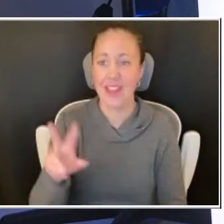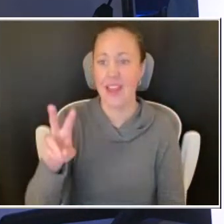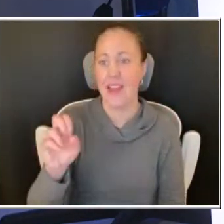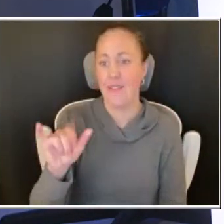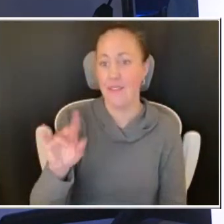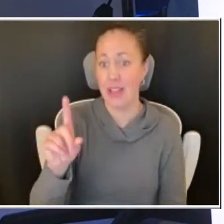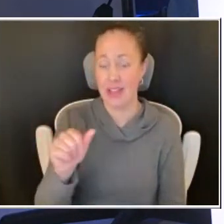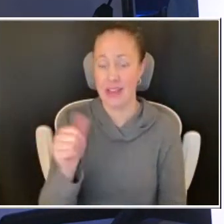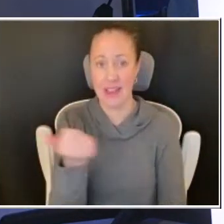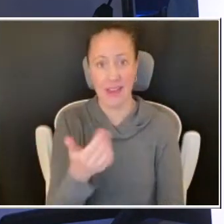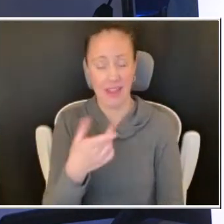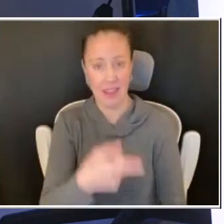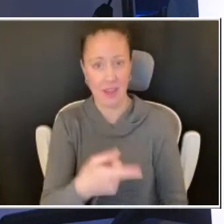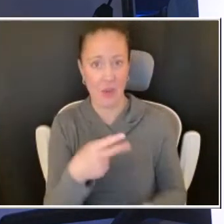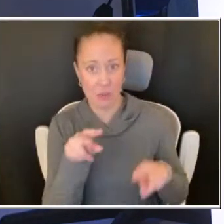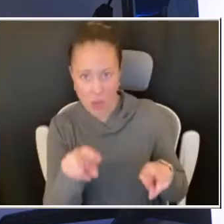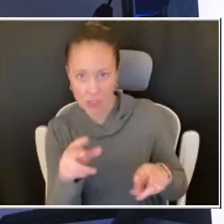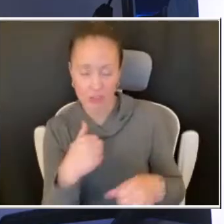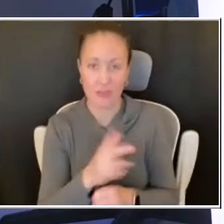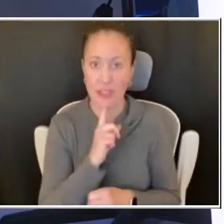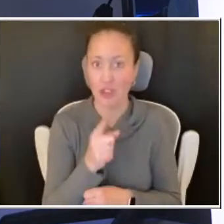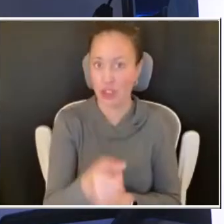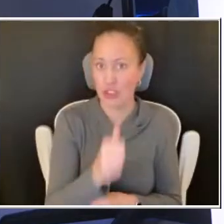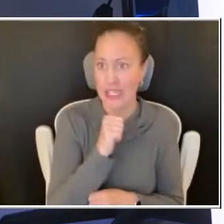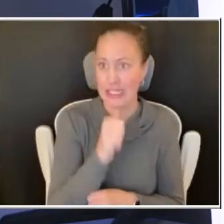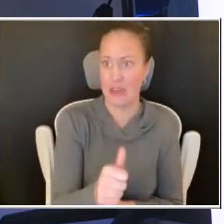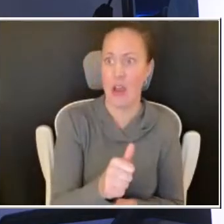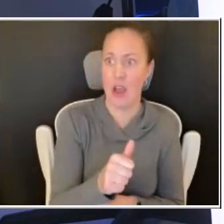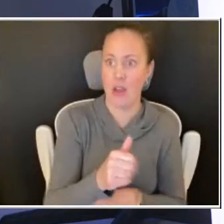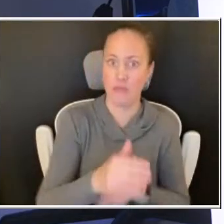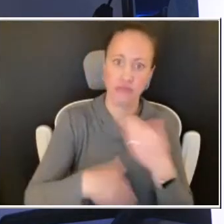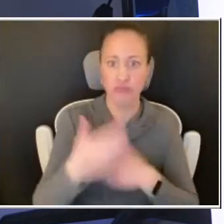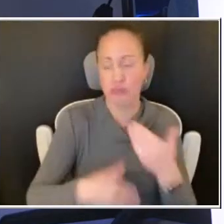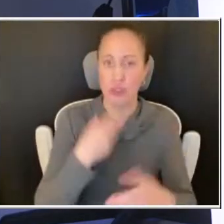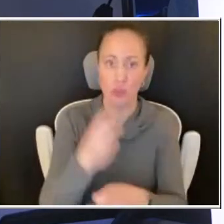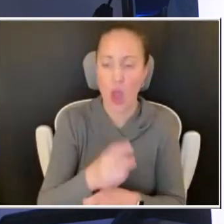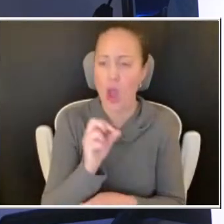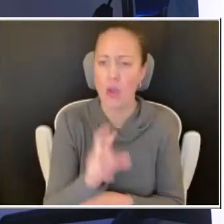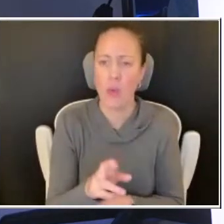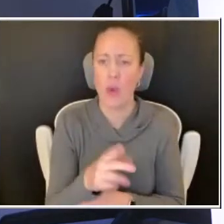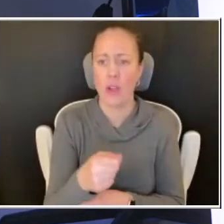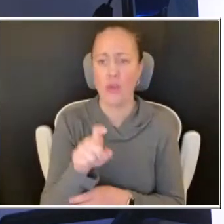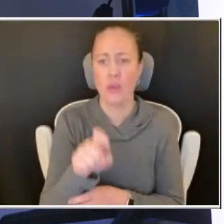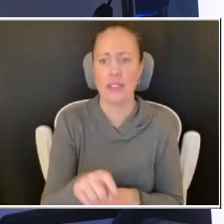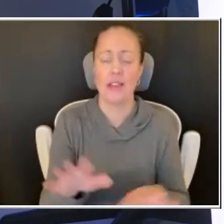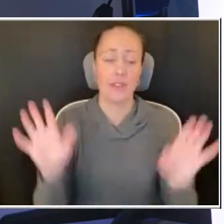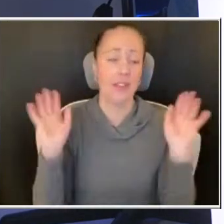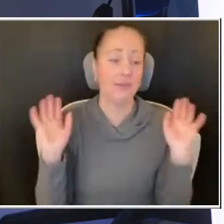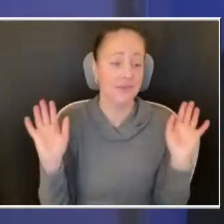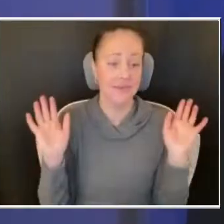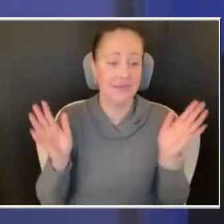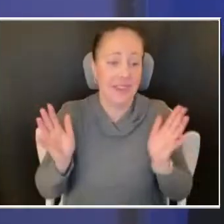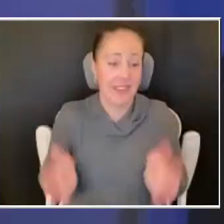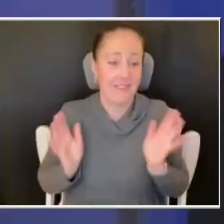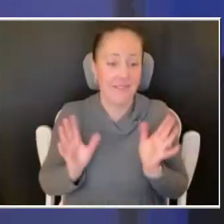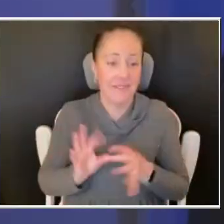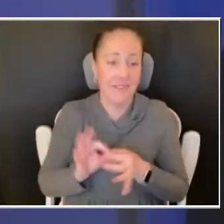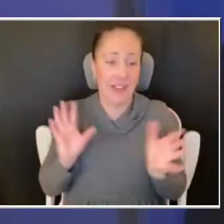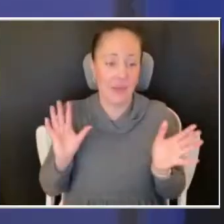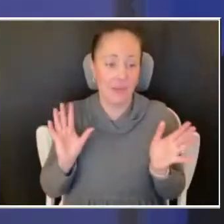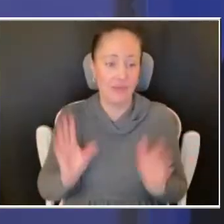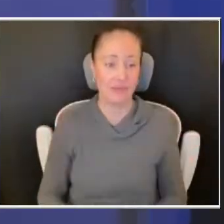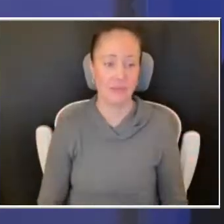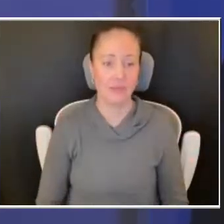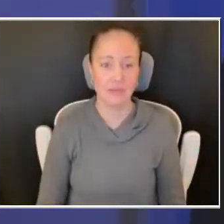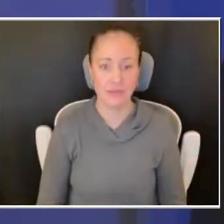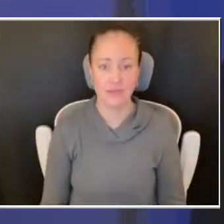sure that she's on track, not pushing herself too hard, or is it just you got to let go of the reins? Yeah, you know, I mean, I think it's